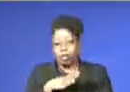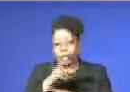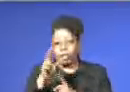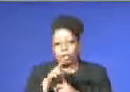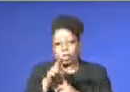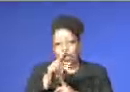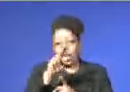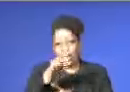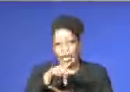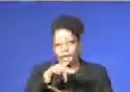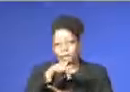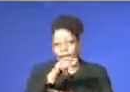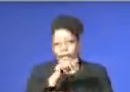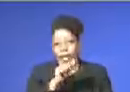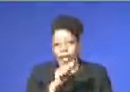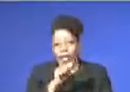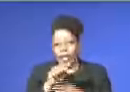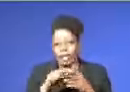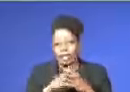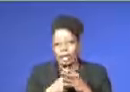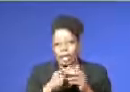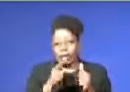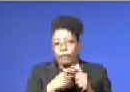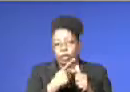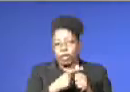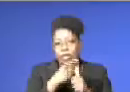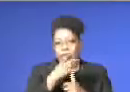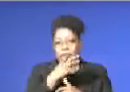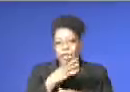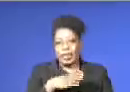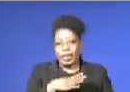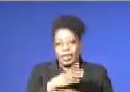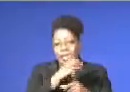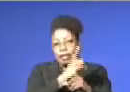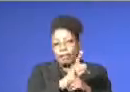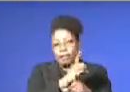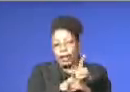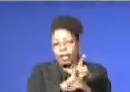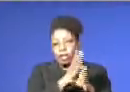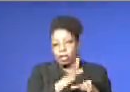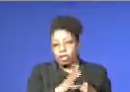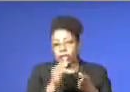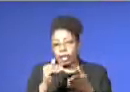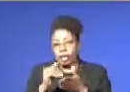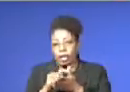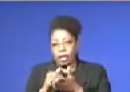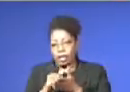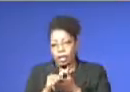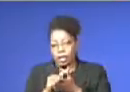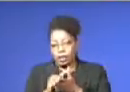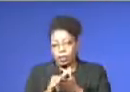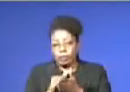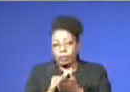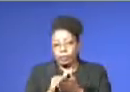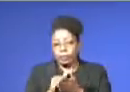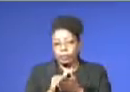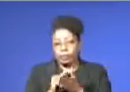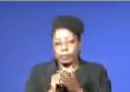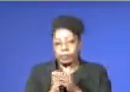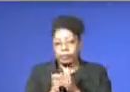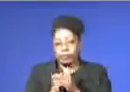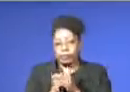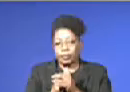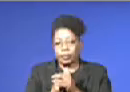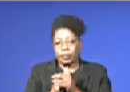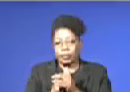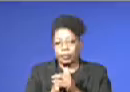the NPVA. Starting up first with the ladies, Lady Defenders overcoming the hump after 14 long years of